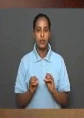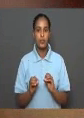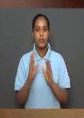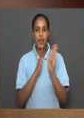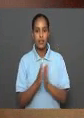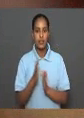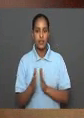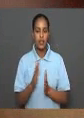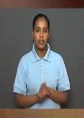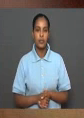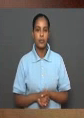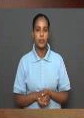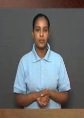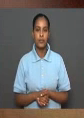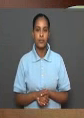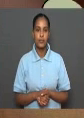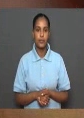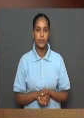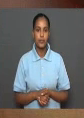Students, let's get ready.